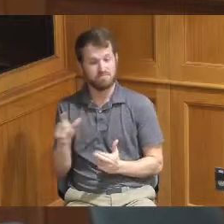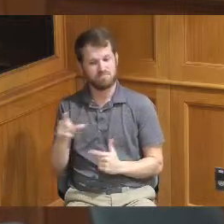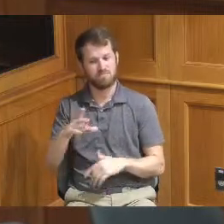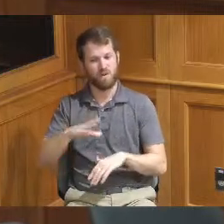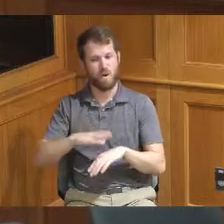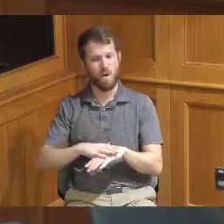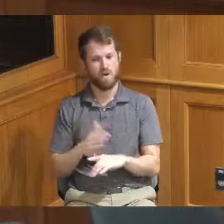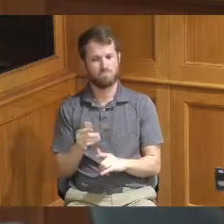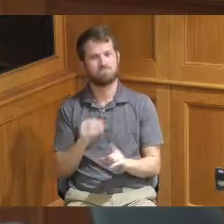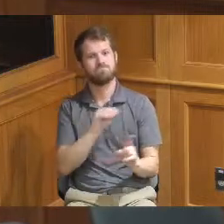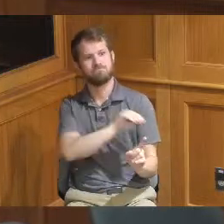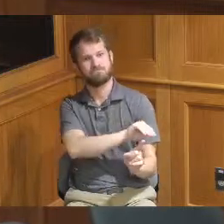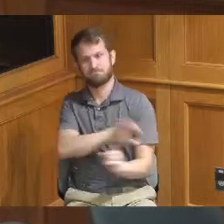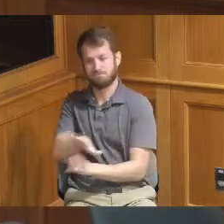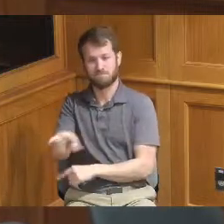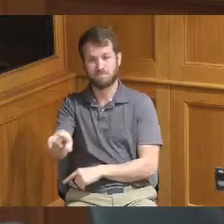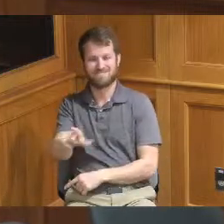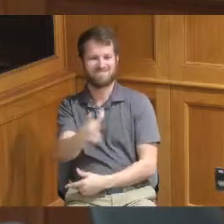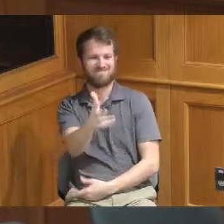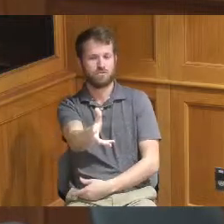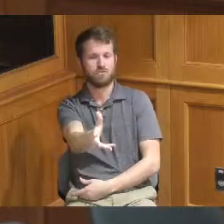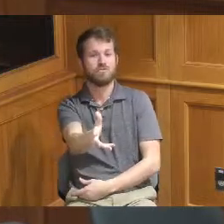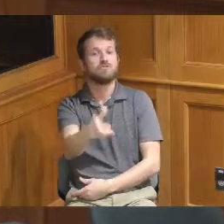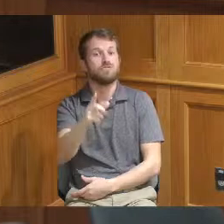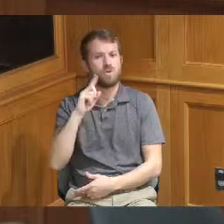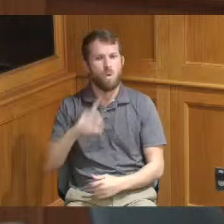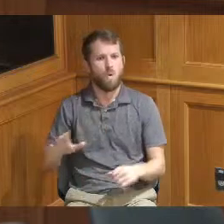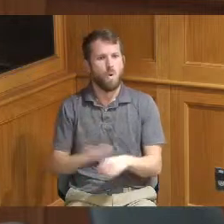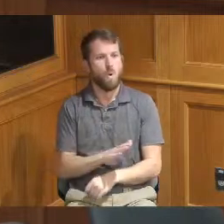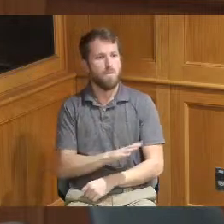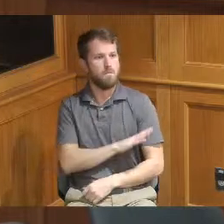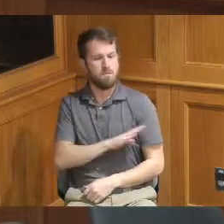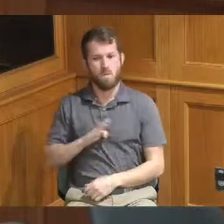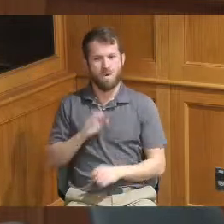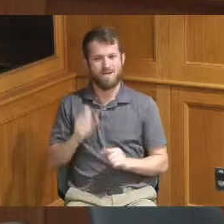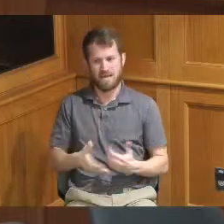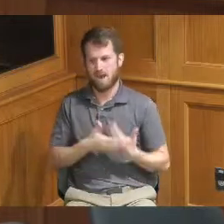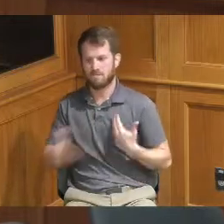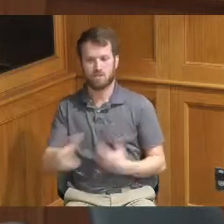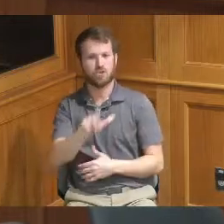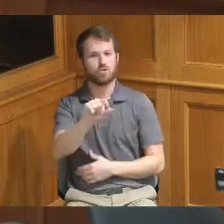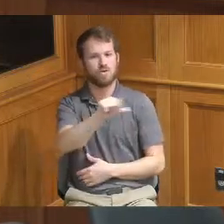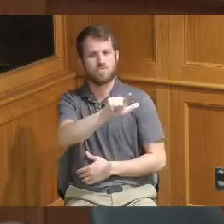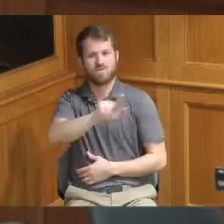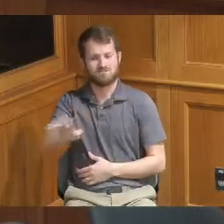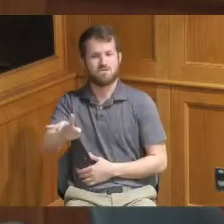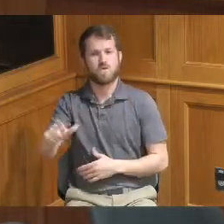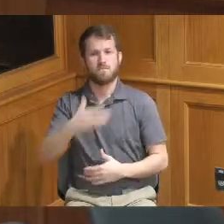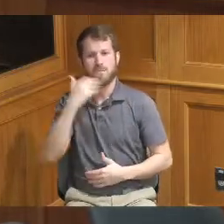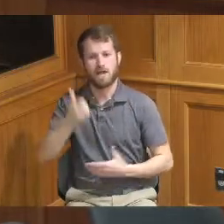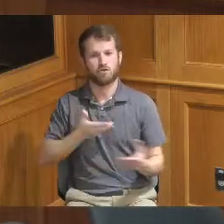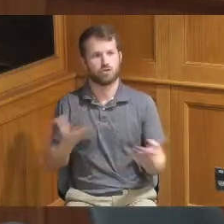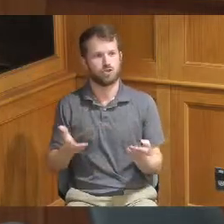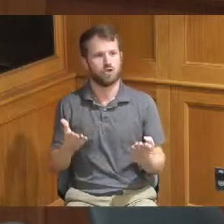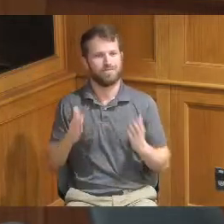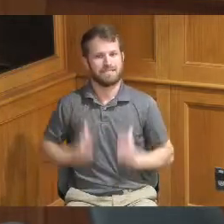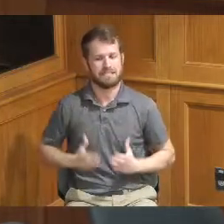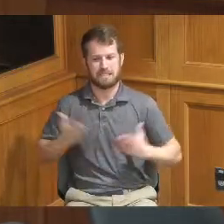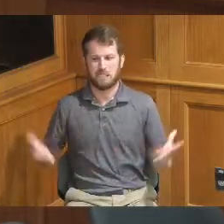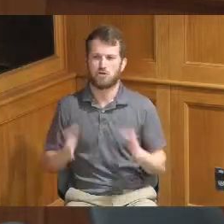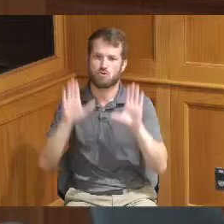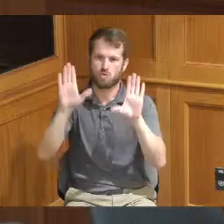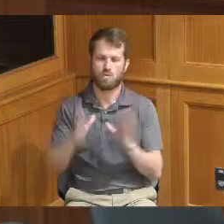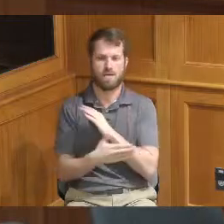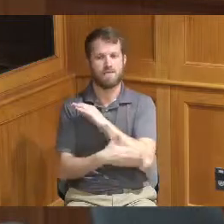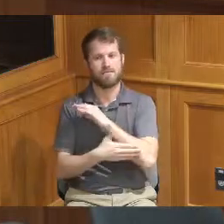only towards Madam President Reese stops, so that the whole board can move forward in 2004 to better serve the citizens of this great Hamilton